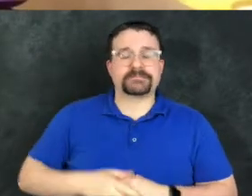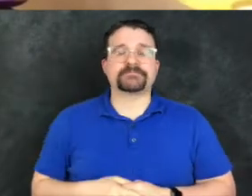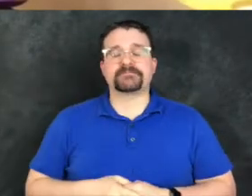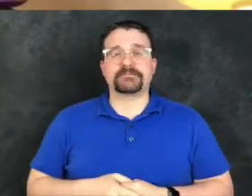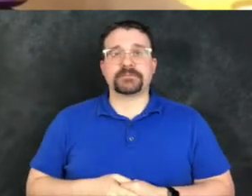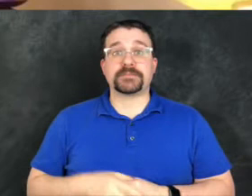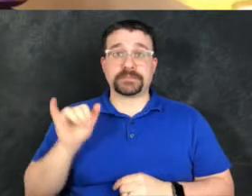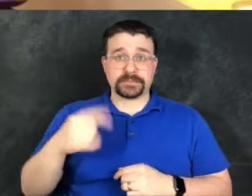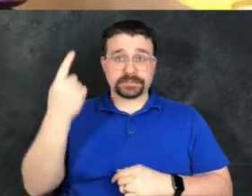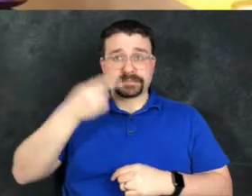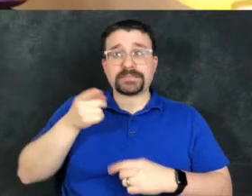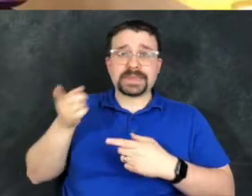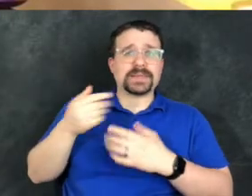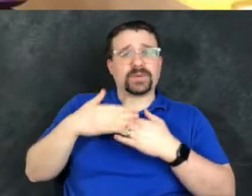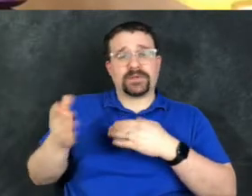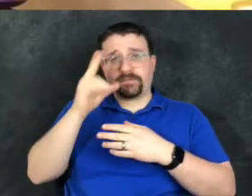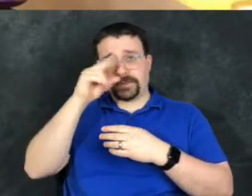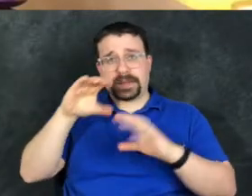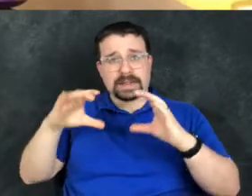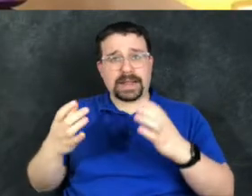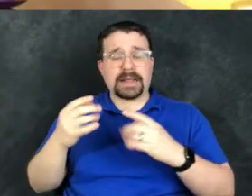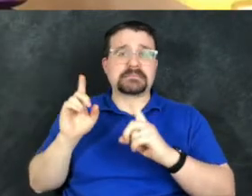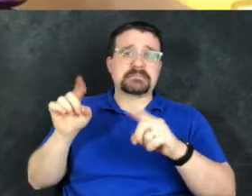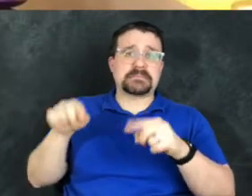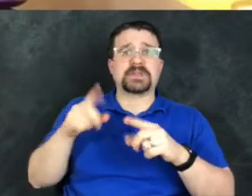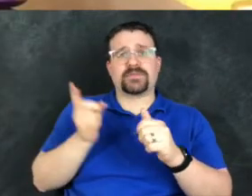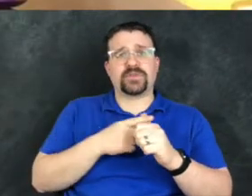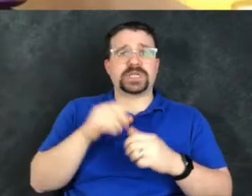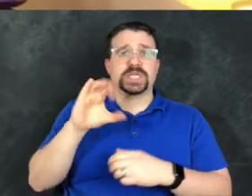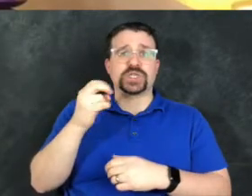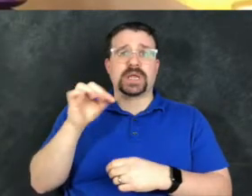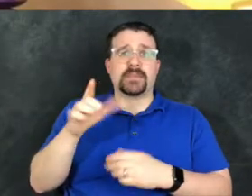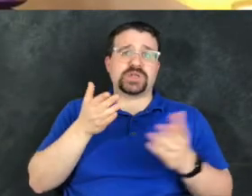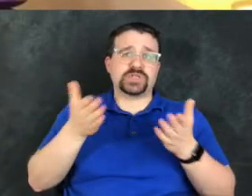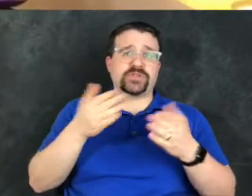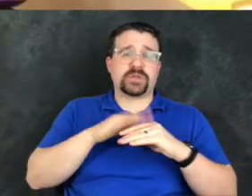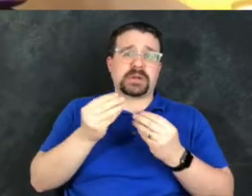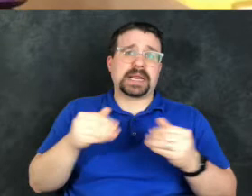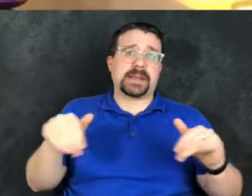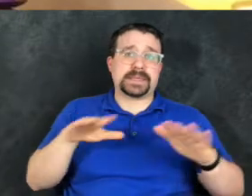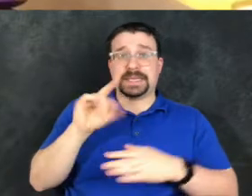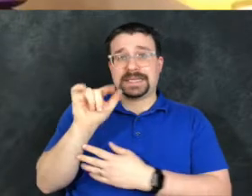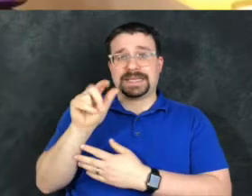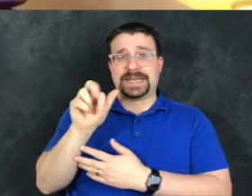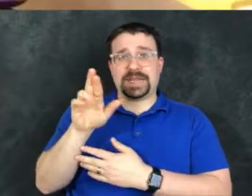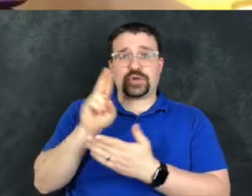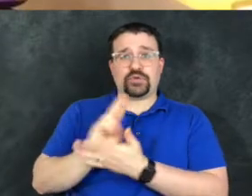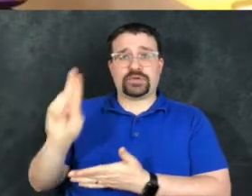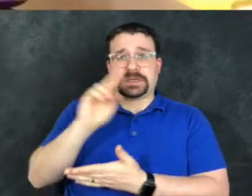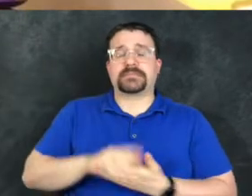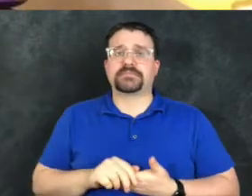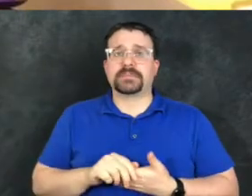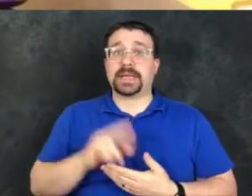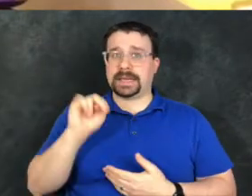for a while. That day, he and the rest of his freshman class had attended their first chapel service on campus